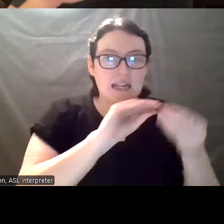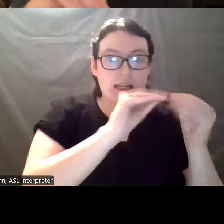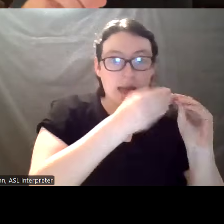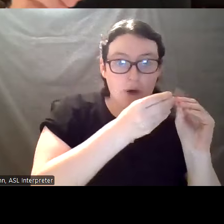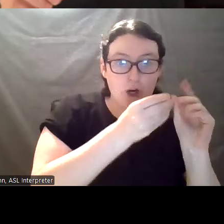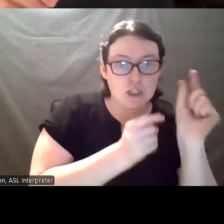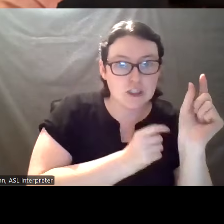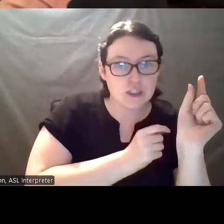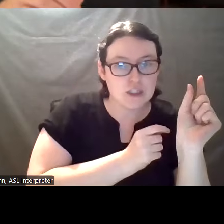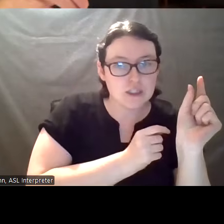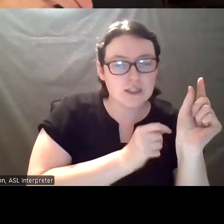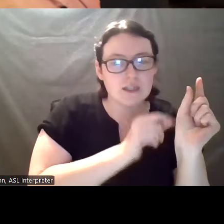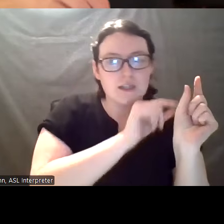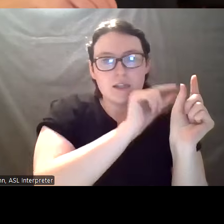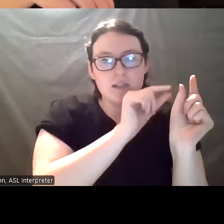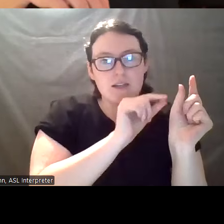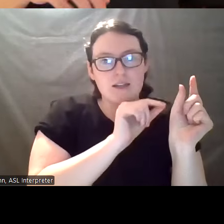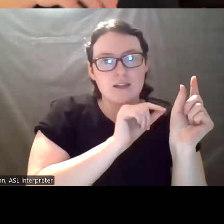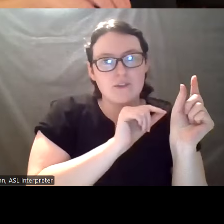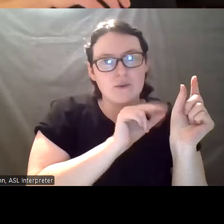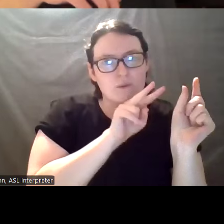little cases. And then if you kind of turn your head